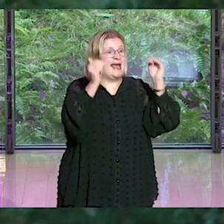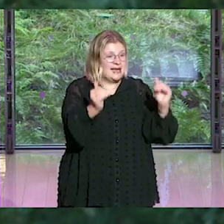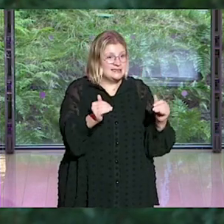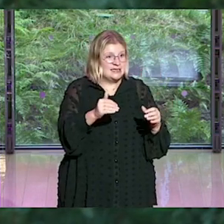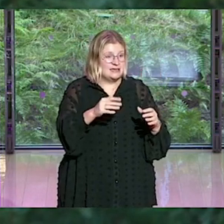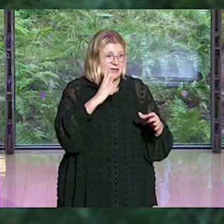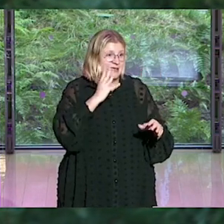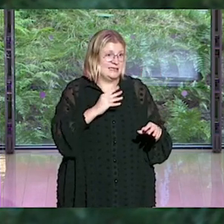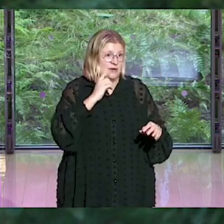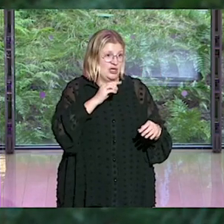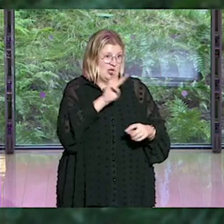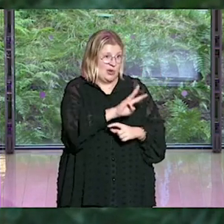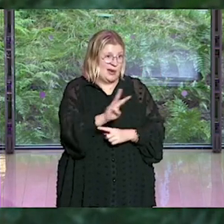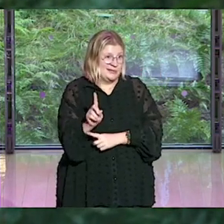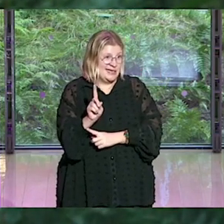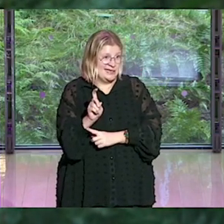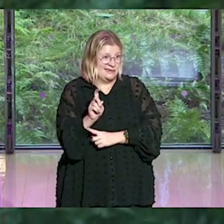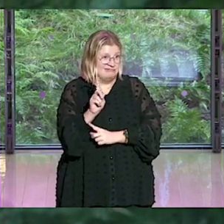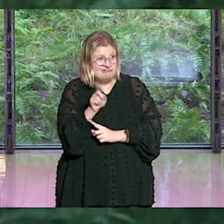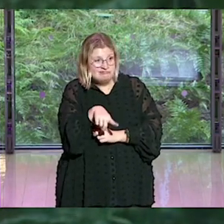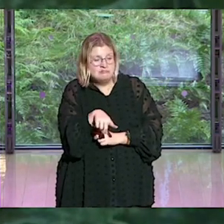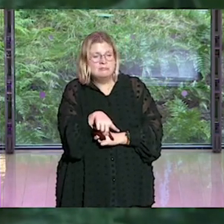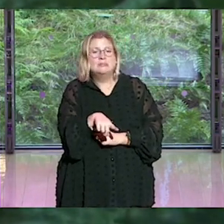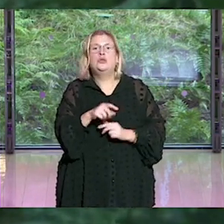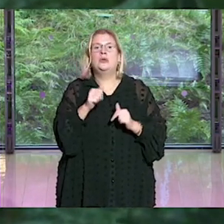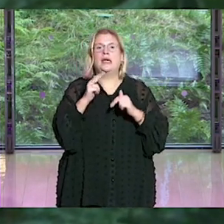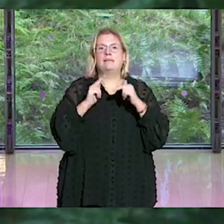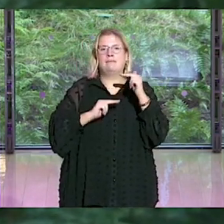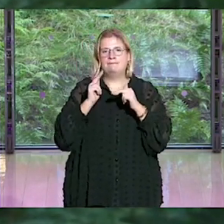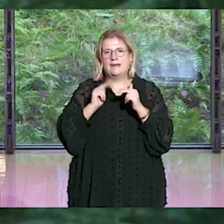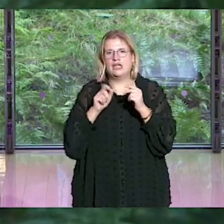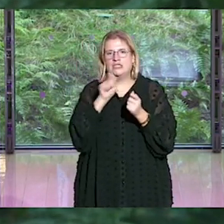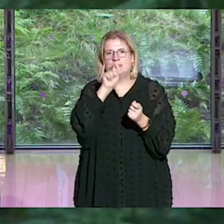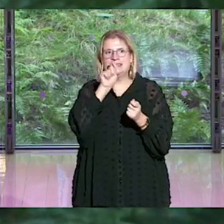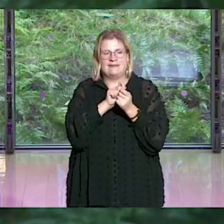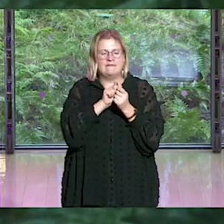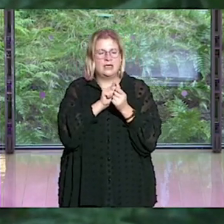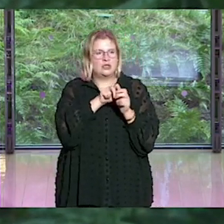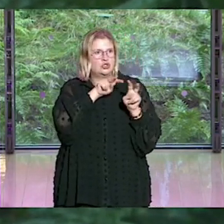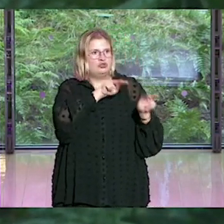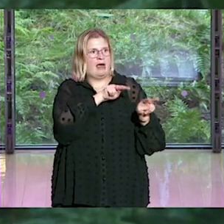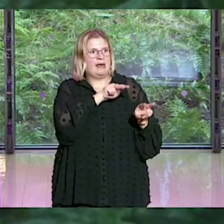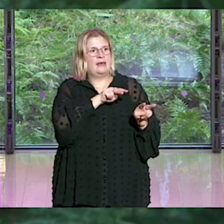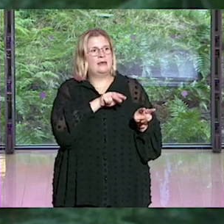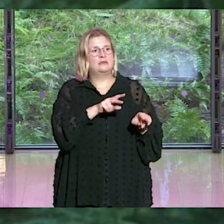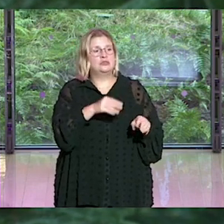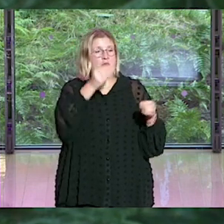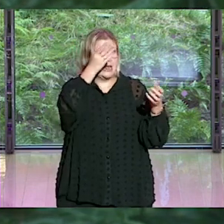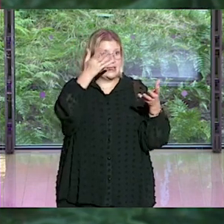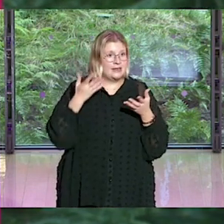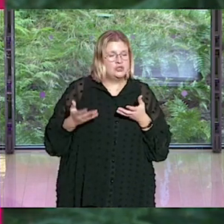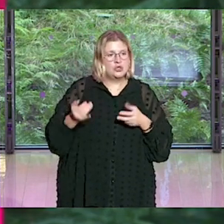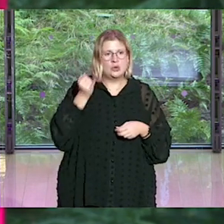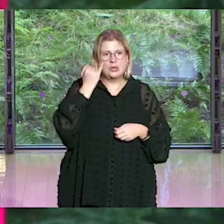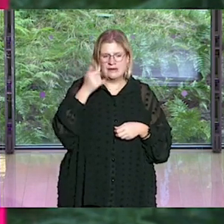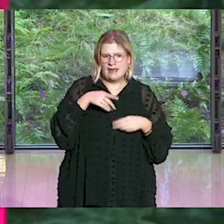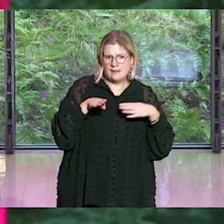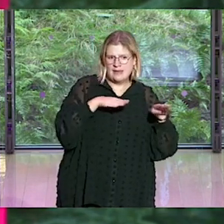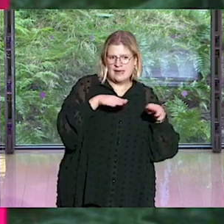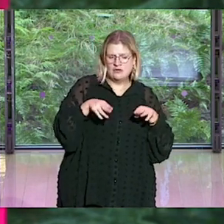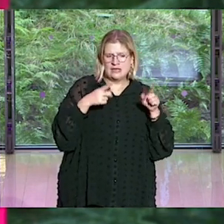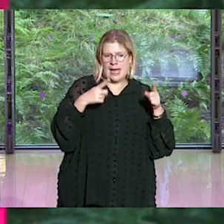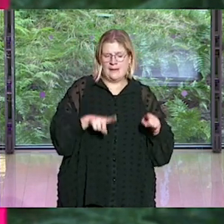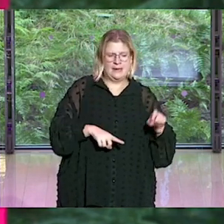the site? So you can build custom tracking that will enable you to see whether any of those behaviors are